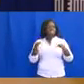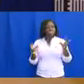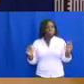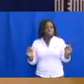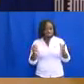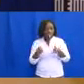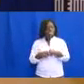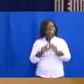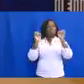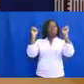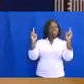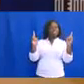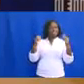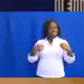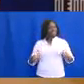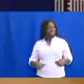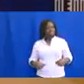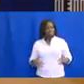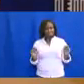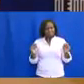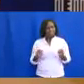such as education and health.